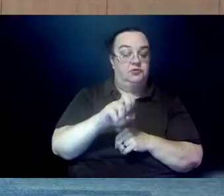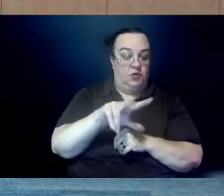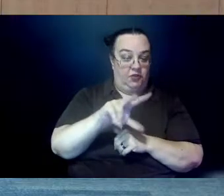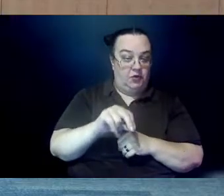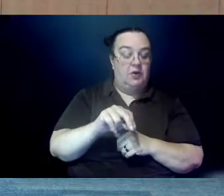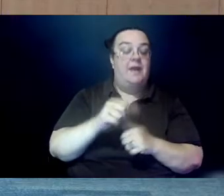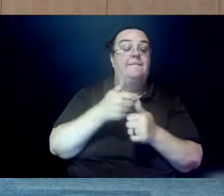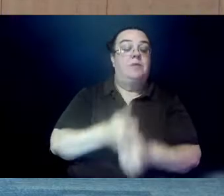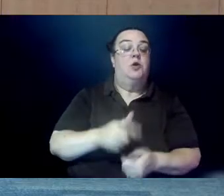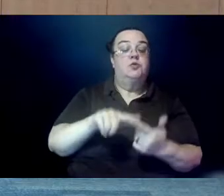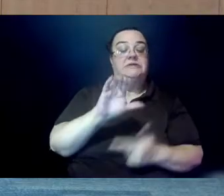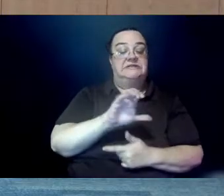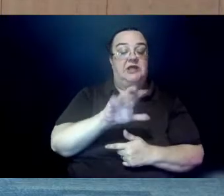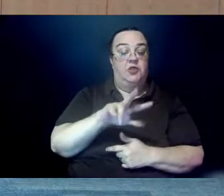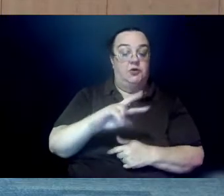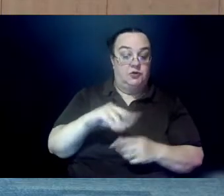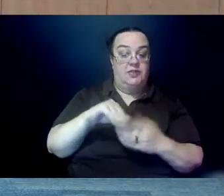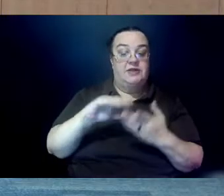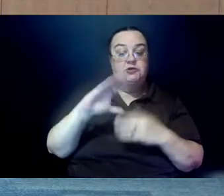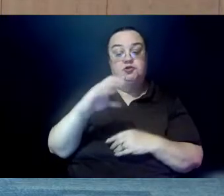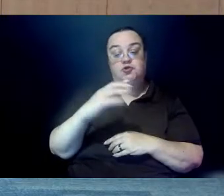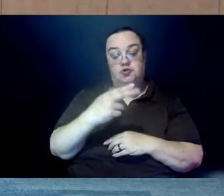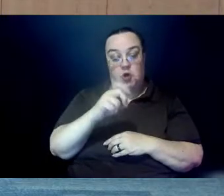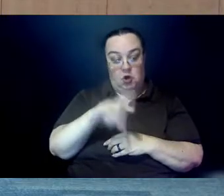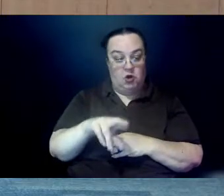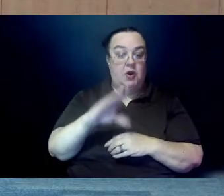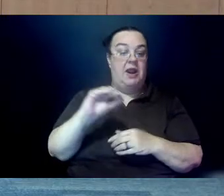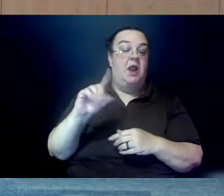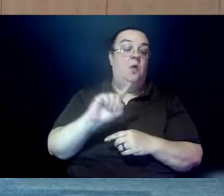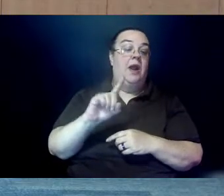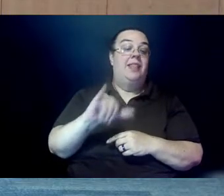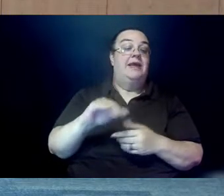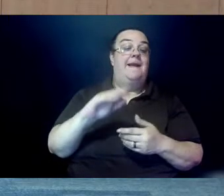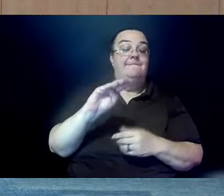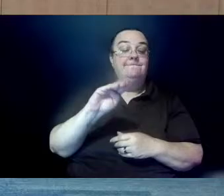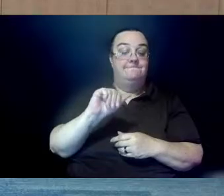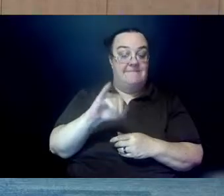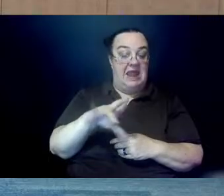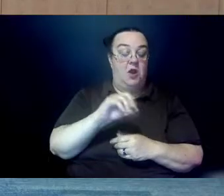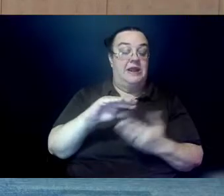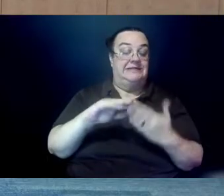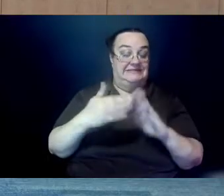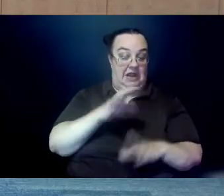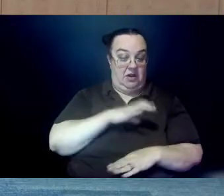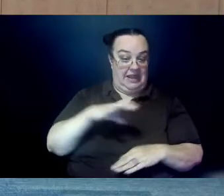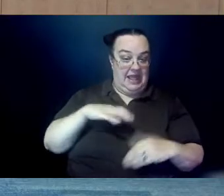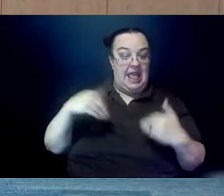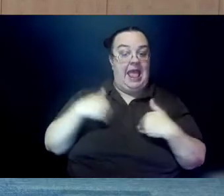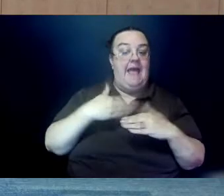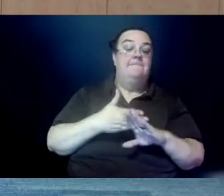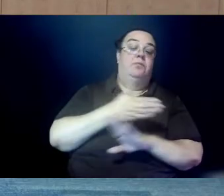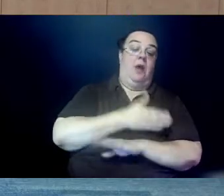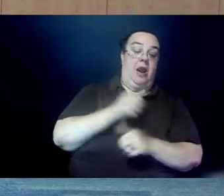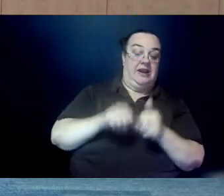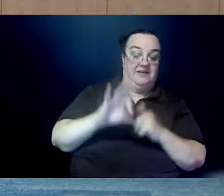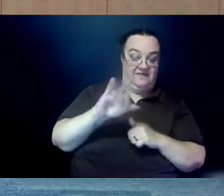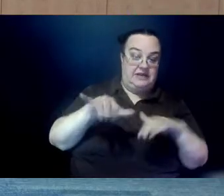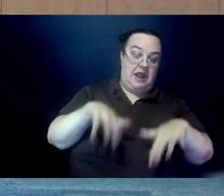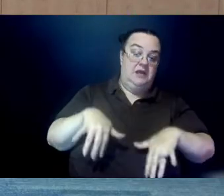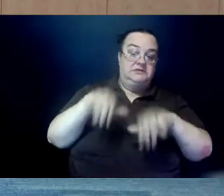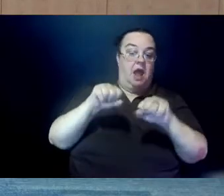fiscal year, adopted a budget to govern the appropriation and expenditure of funds for the next fiscal year, and